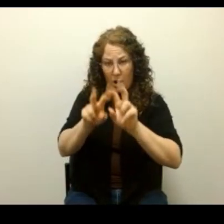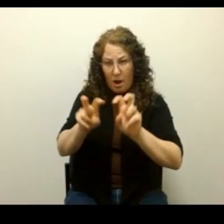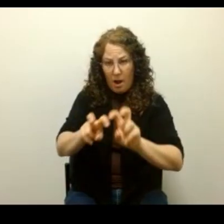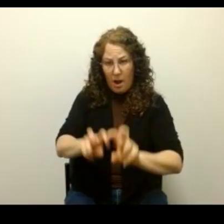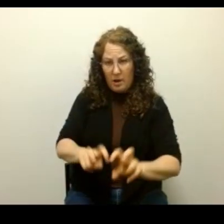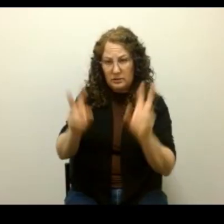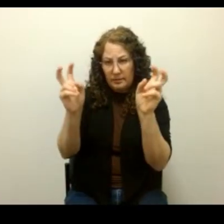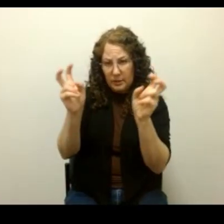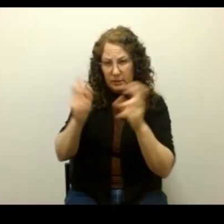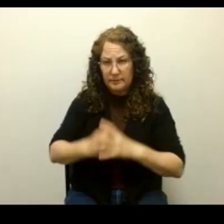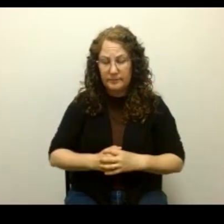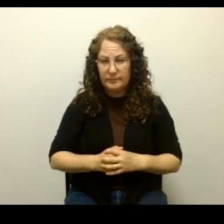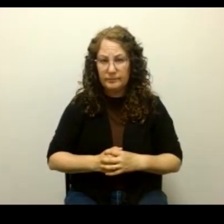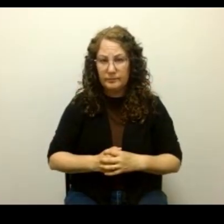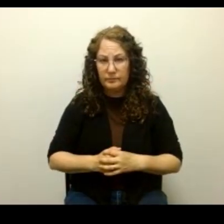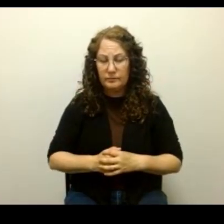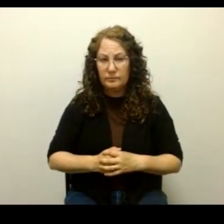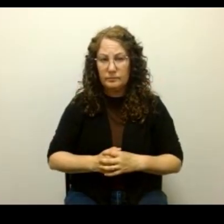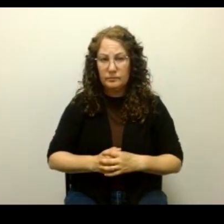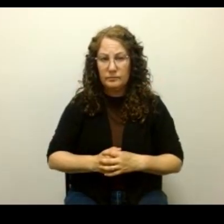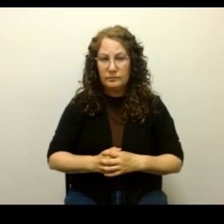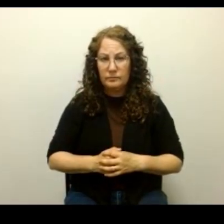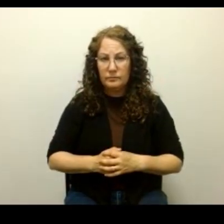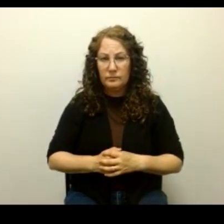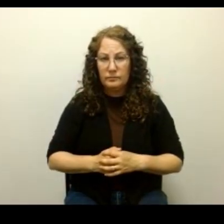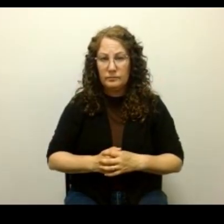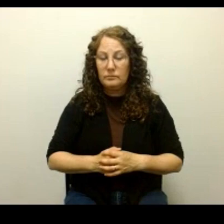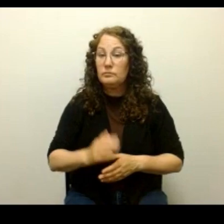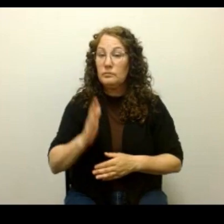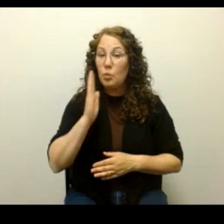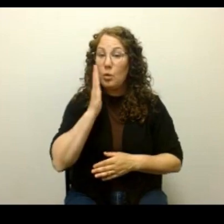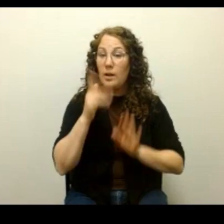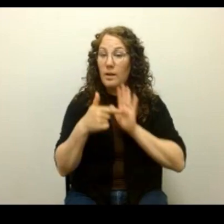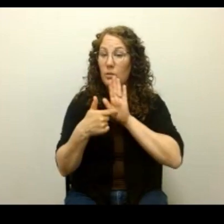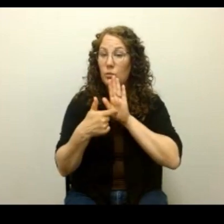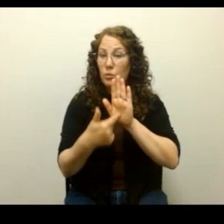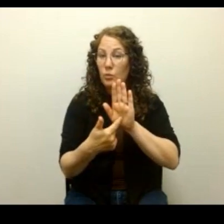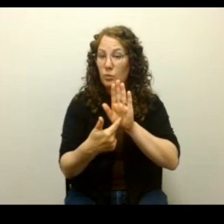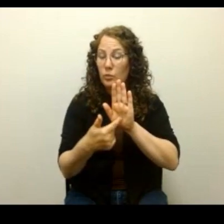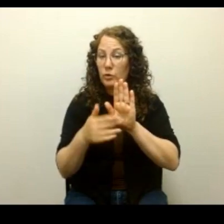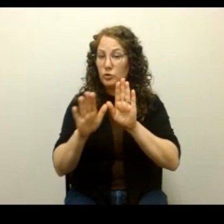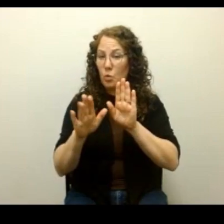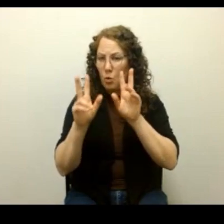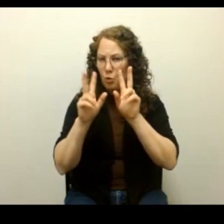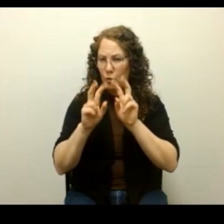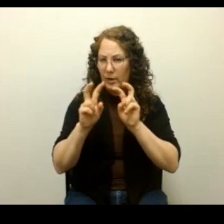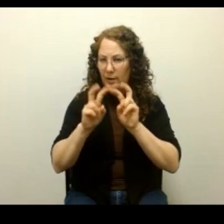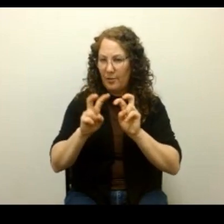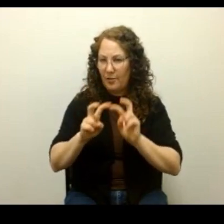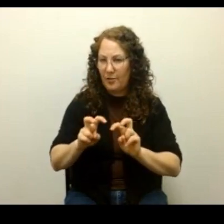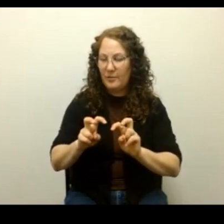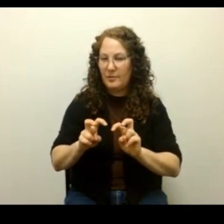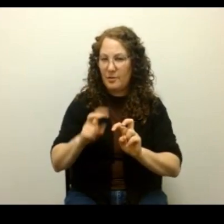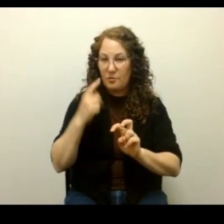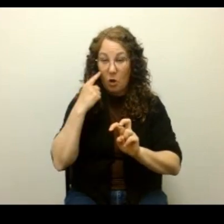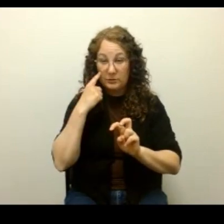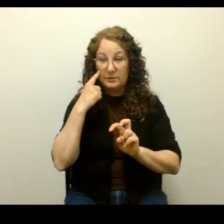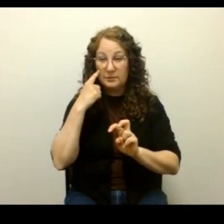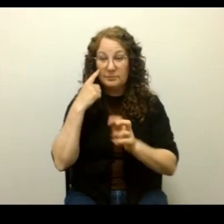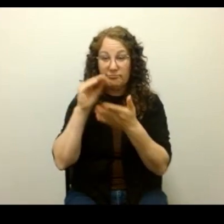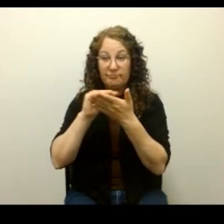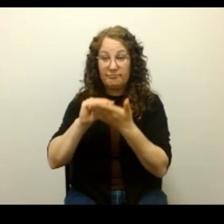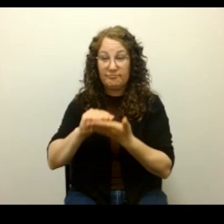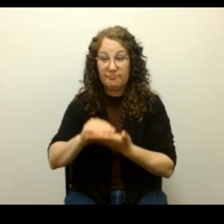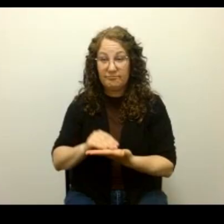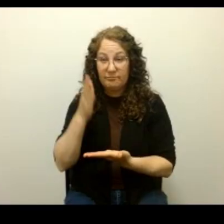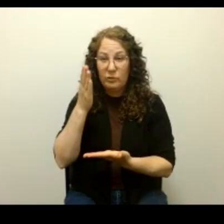topic. You will be displaying your critical thoughts. You will be displaying